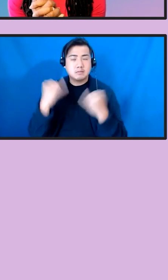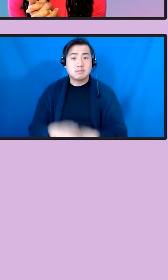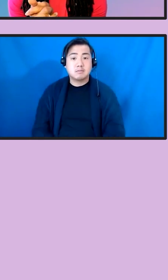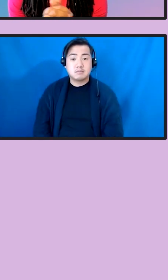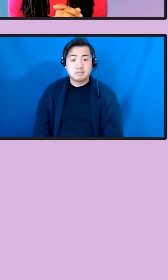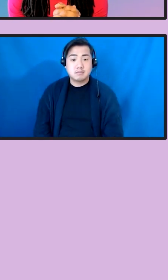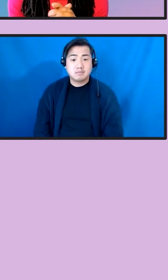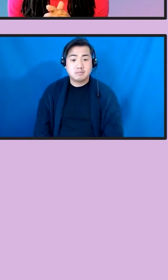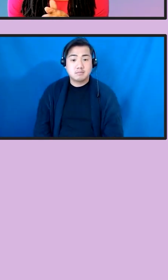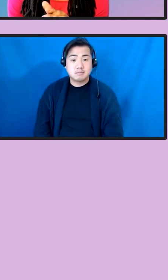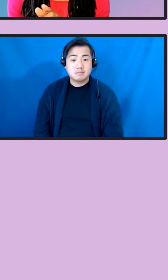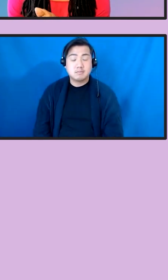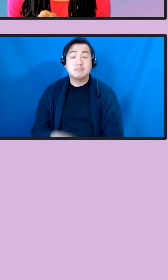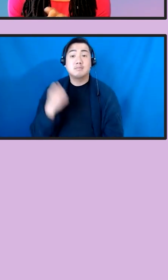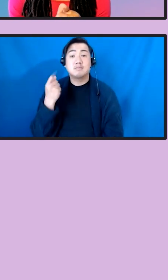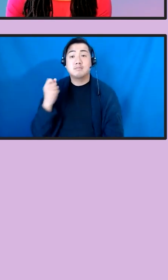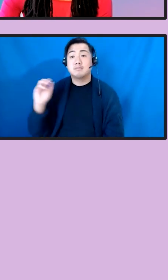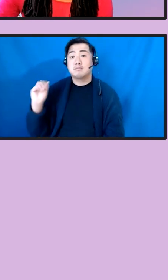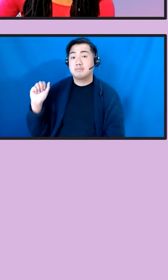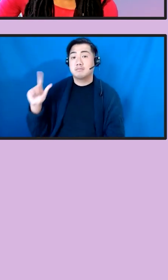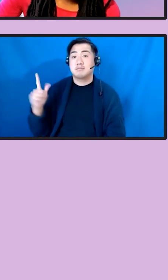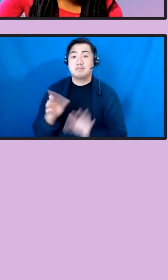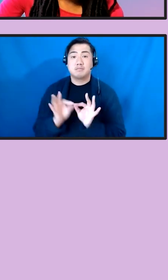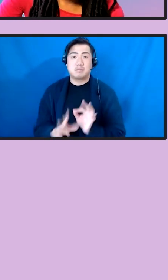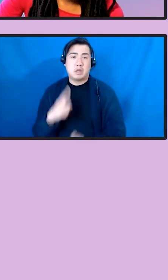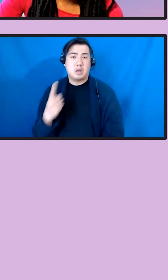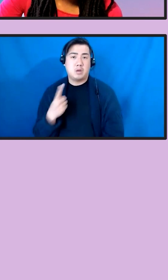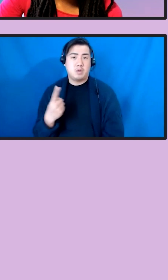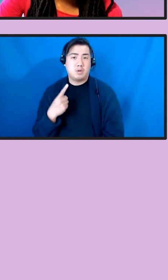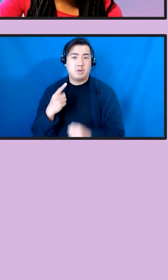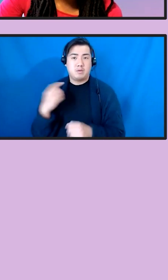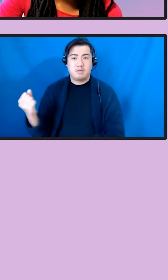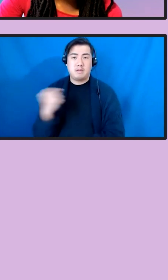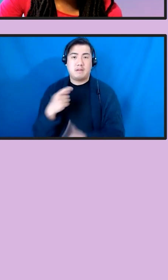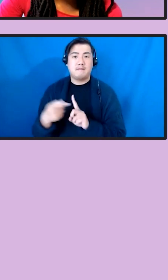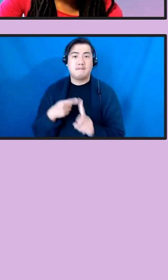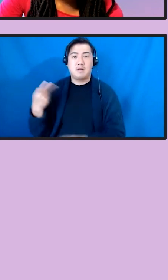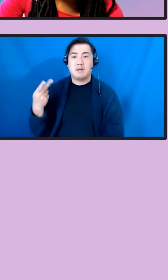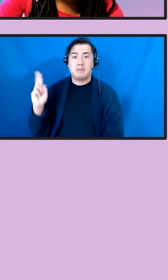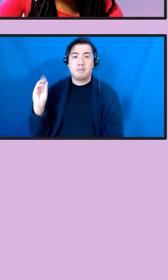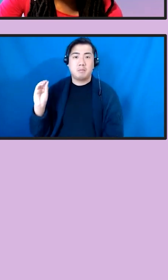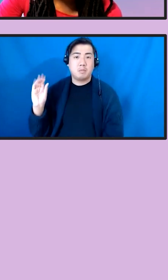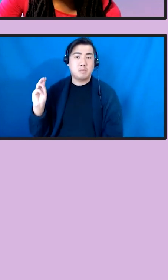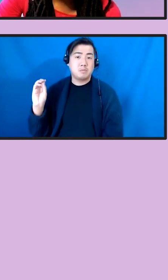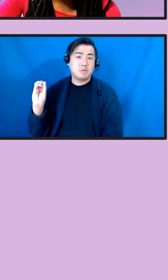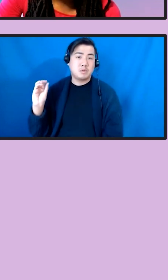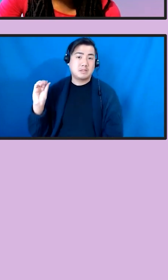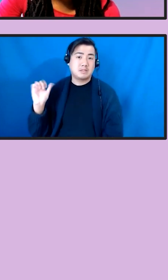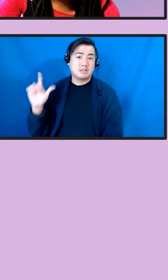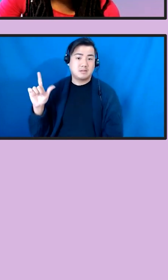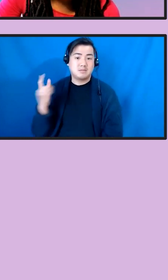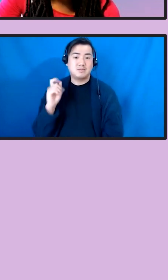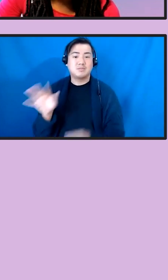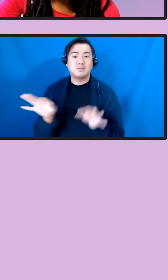interpretation at all LTHJ global events is, as always, provided by Pro Bono ASL, making the